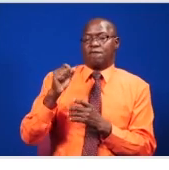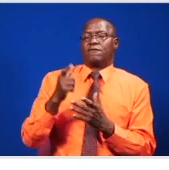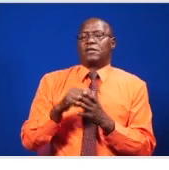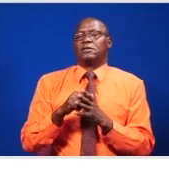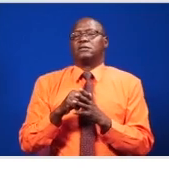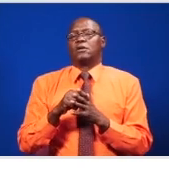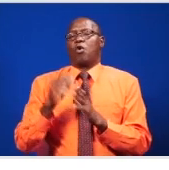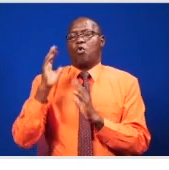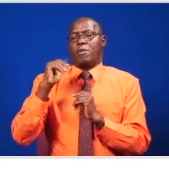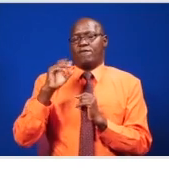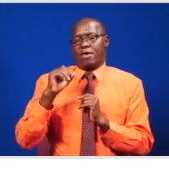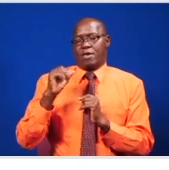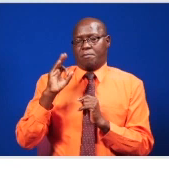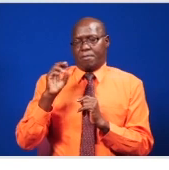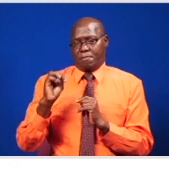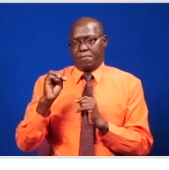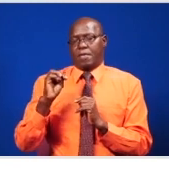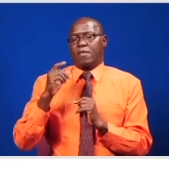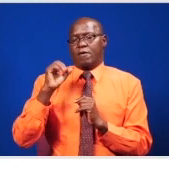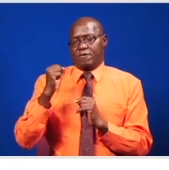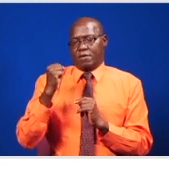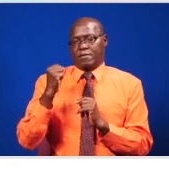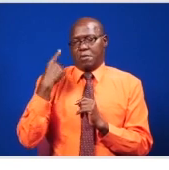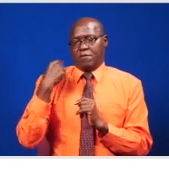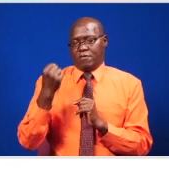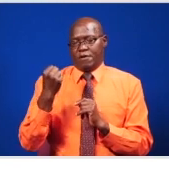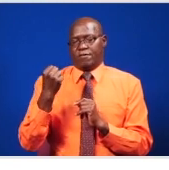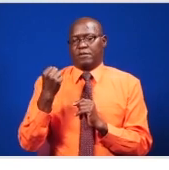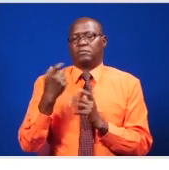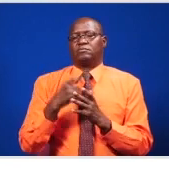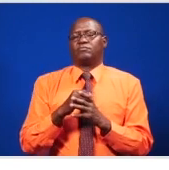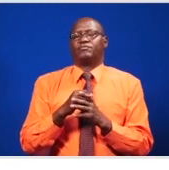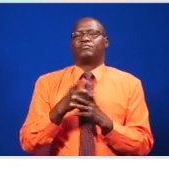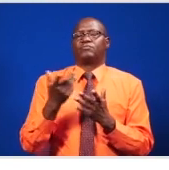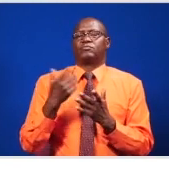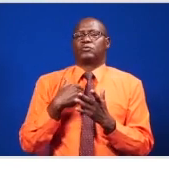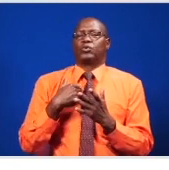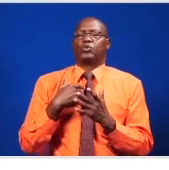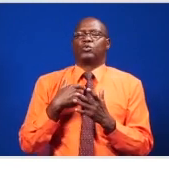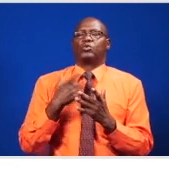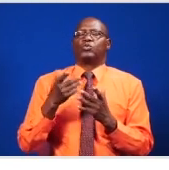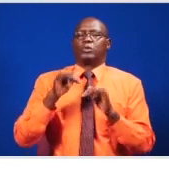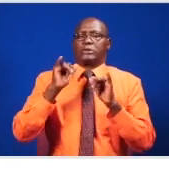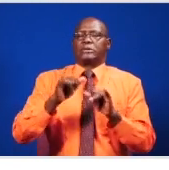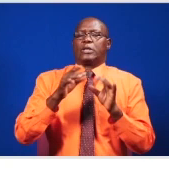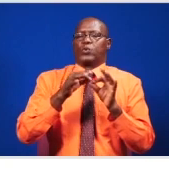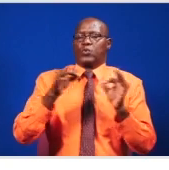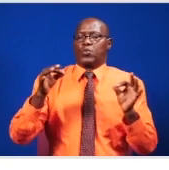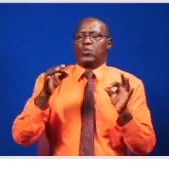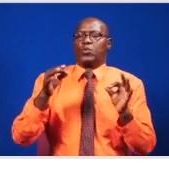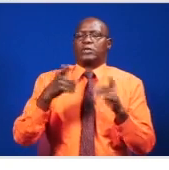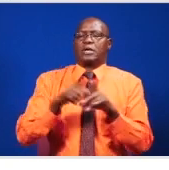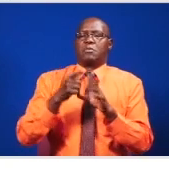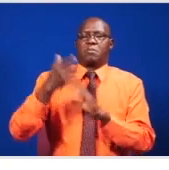Challenges, and they're trying to, you know, go beyond. You don't want to stay where you were, like the previous